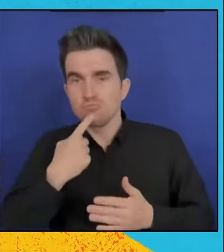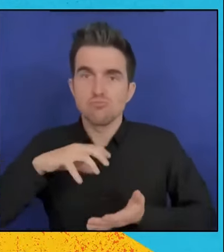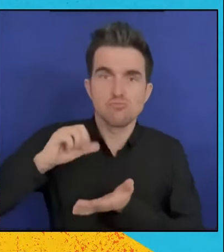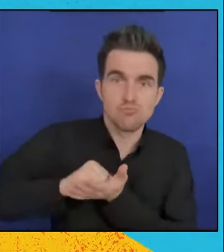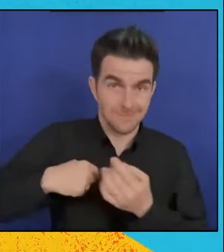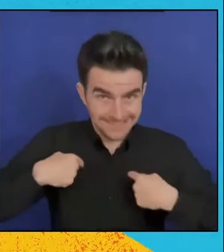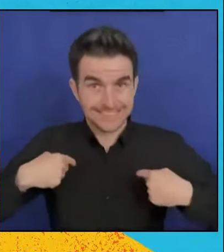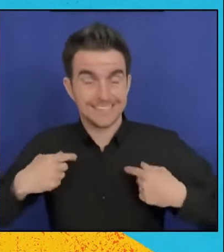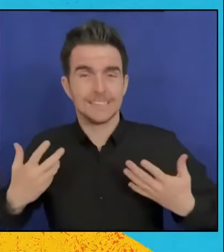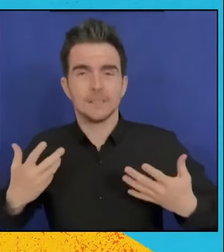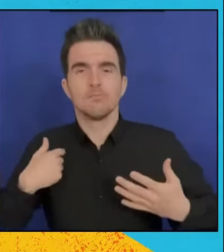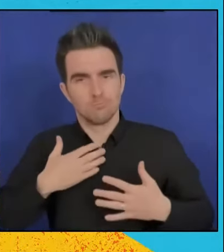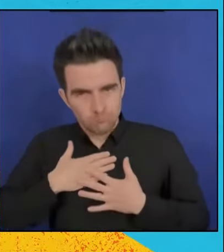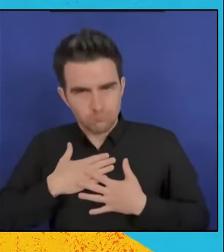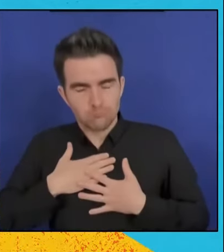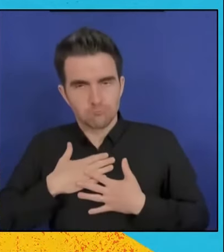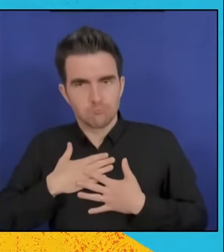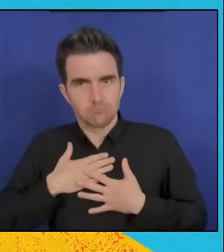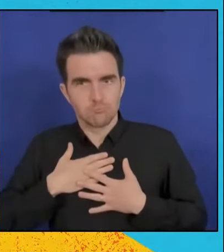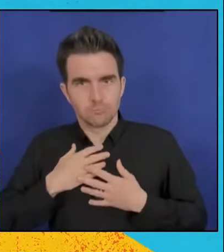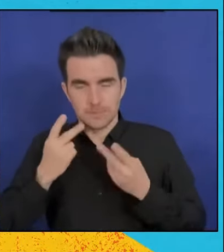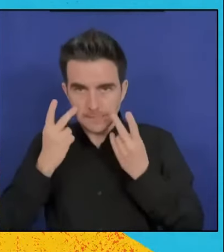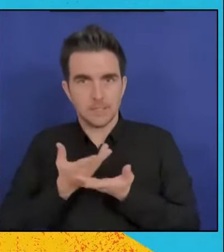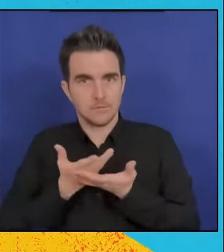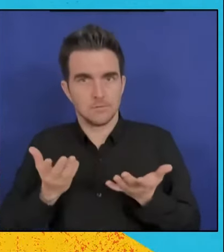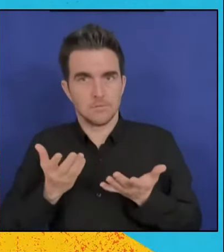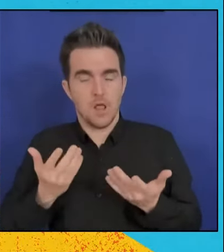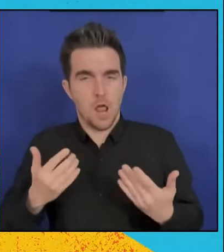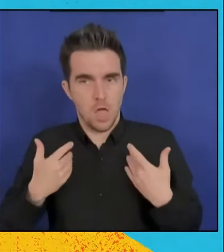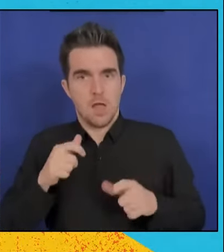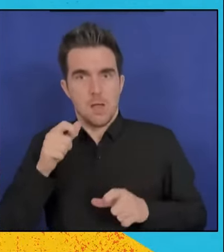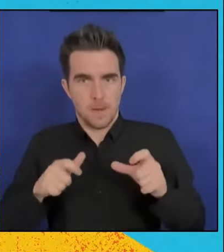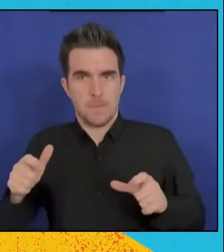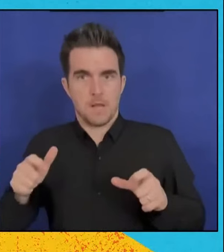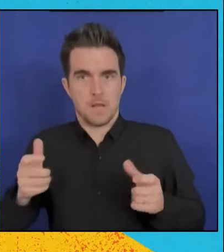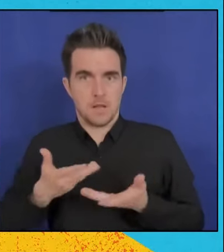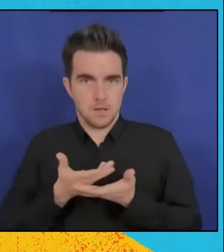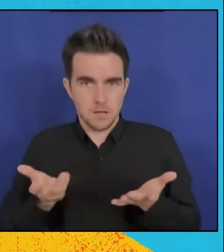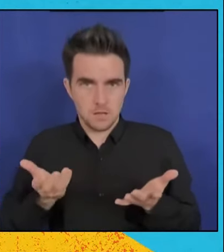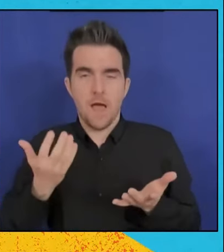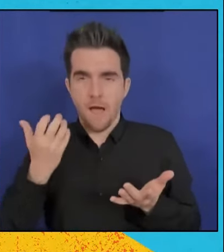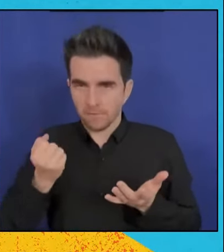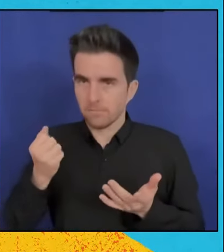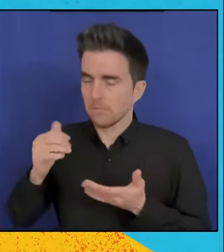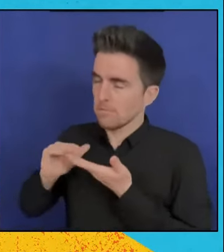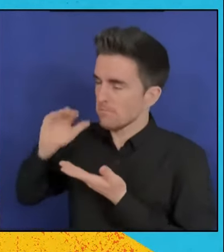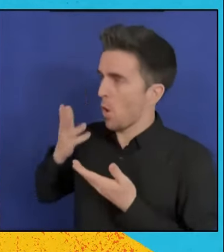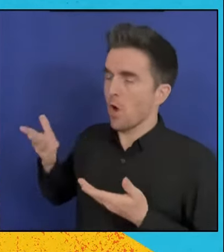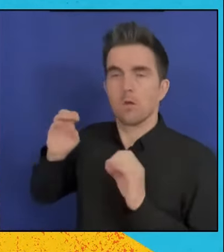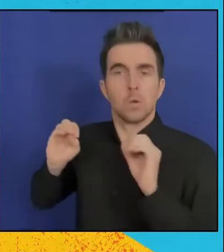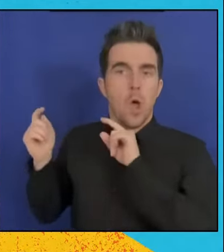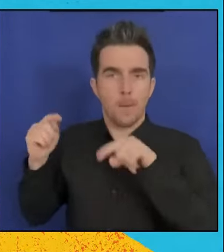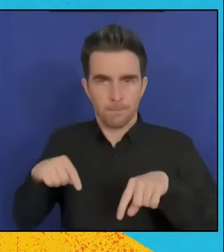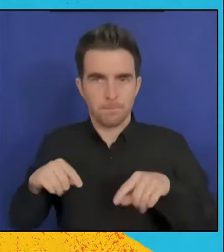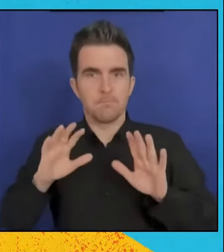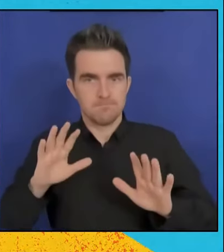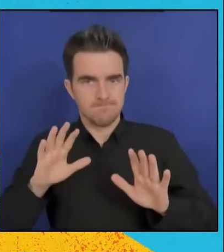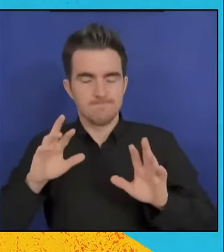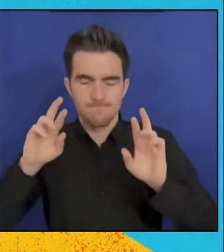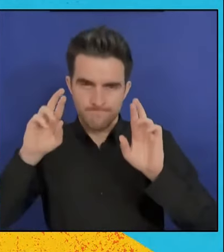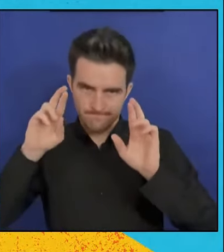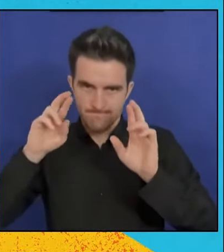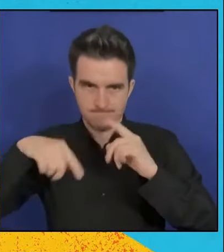So for our generation, we possess the creativity, resilience, and then determination